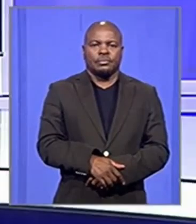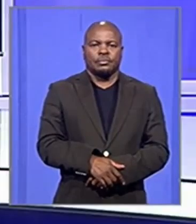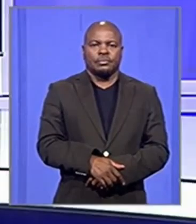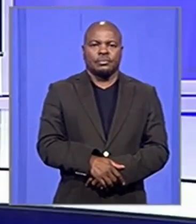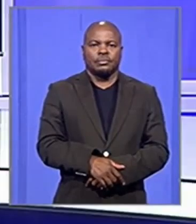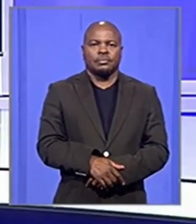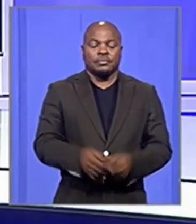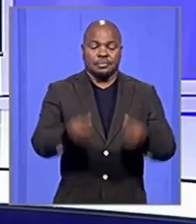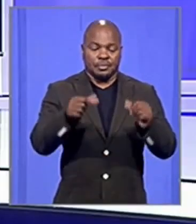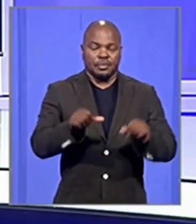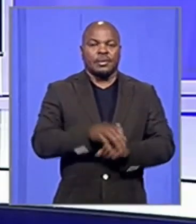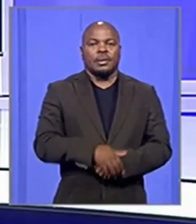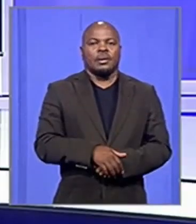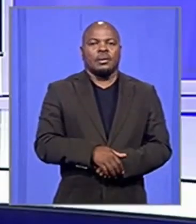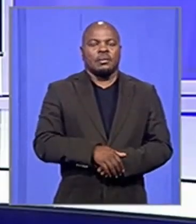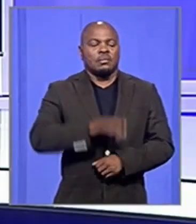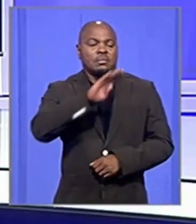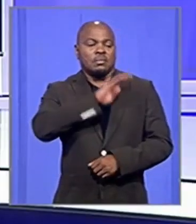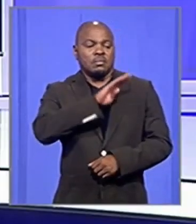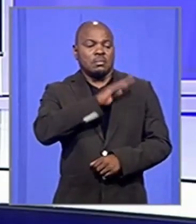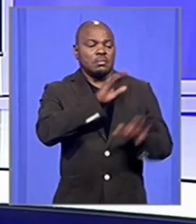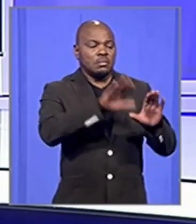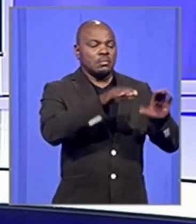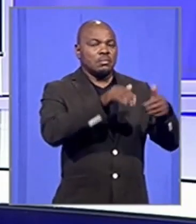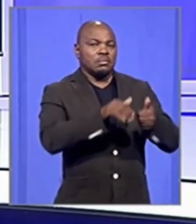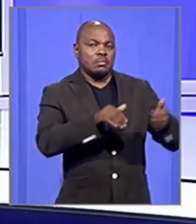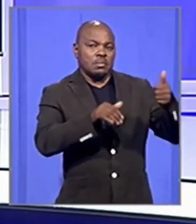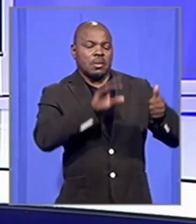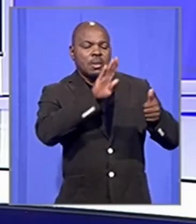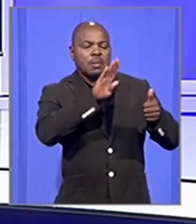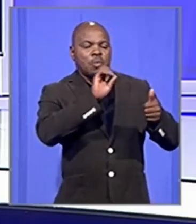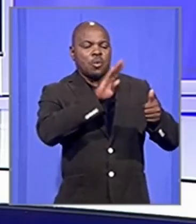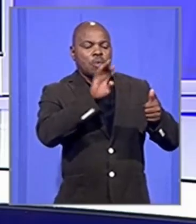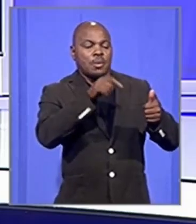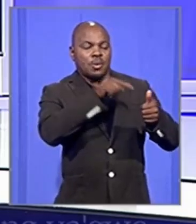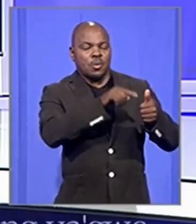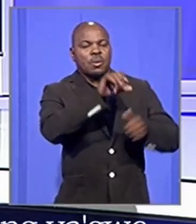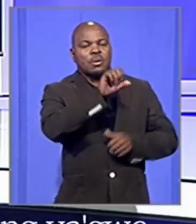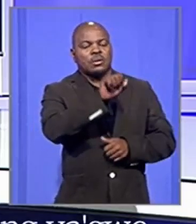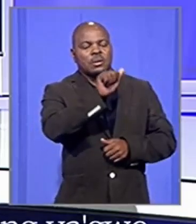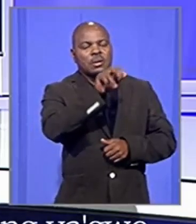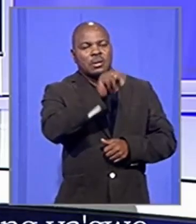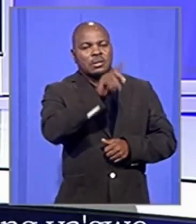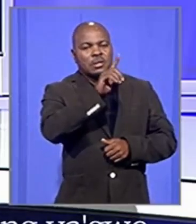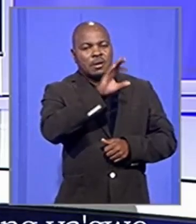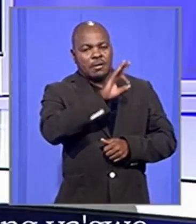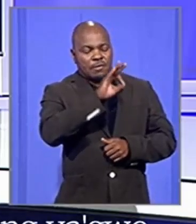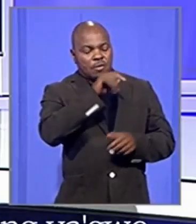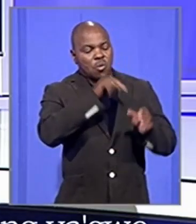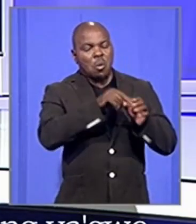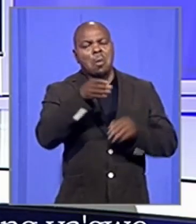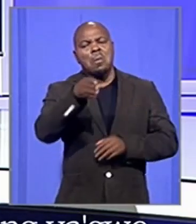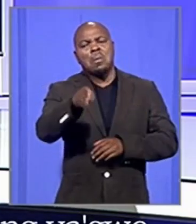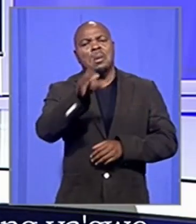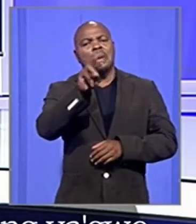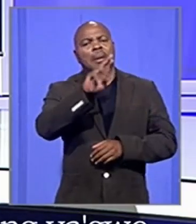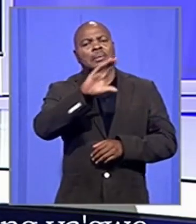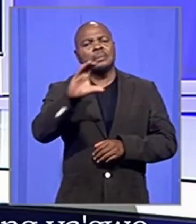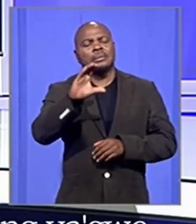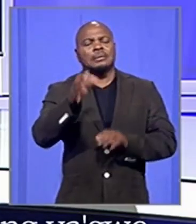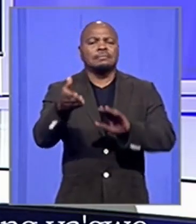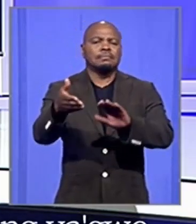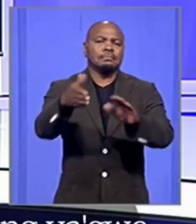Go sa le bjalo mokaptene Simon Mkhulu Bobe leloko la SANDF yo a hlokofetšego ka Democratic Republic